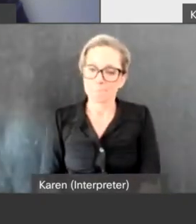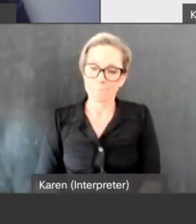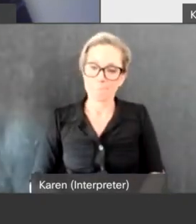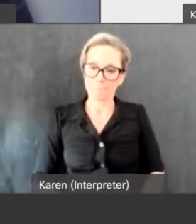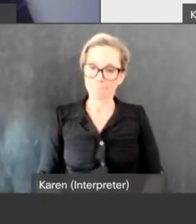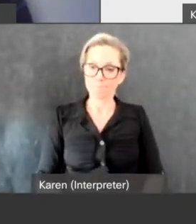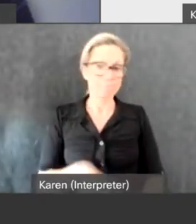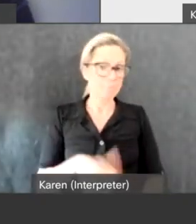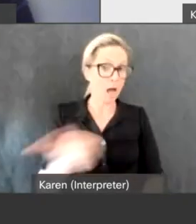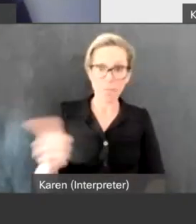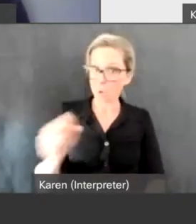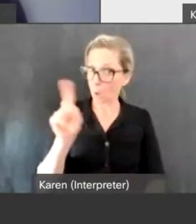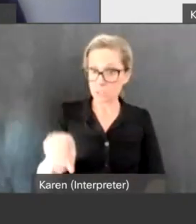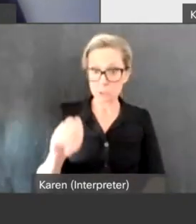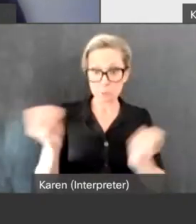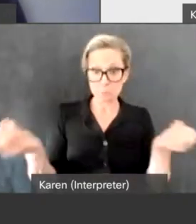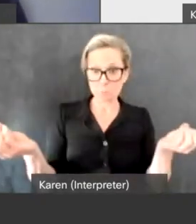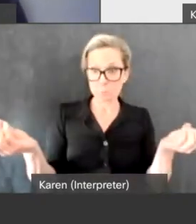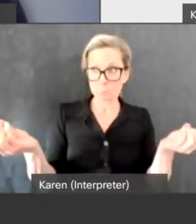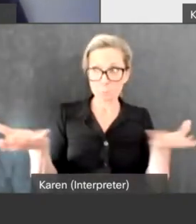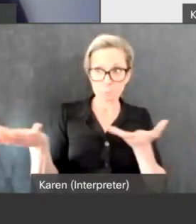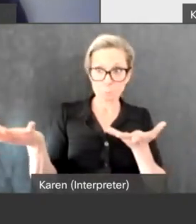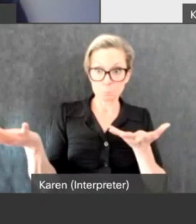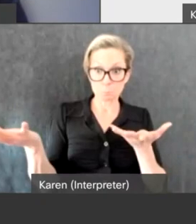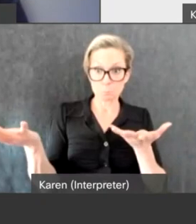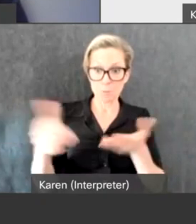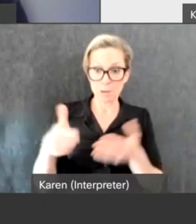Are there any other questions?